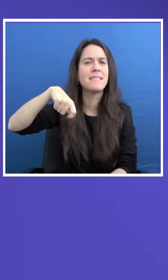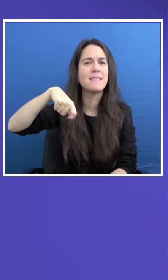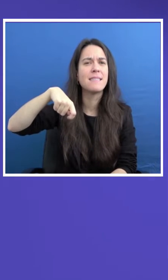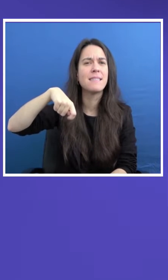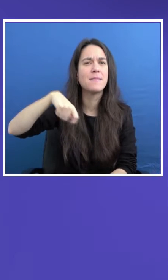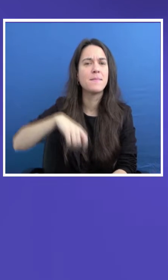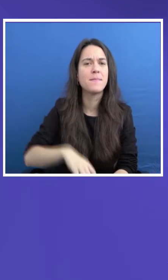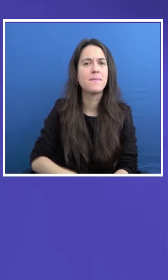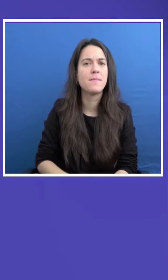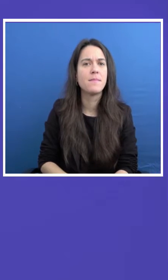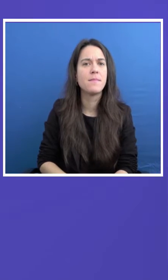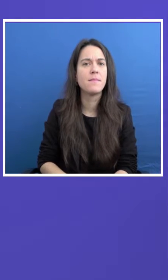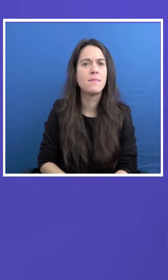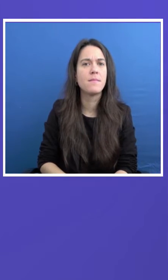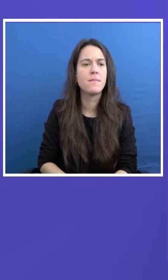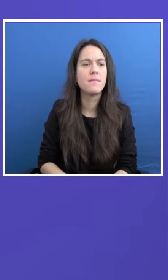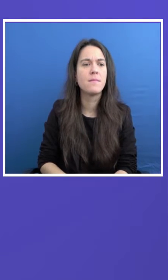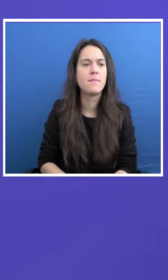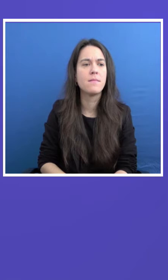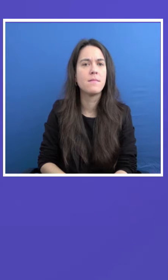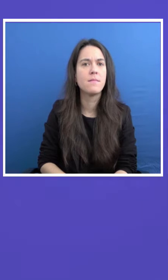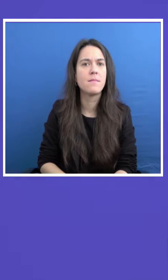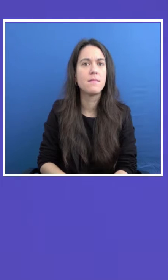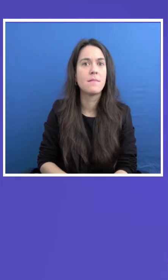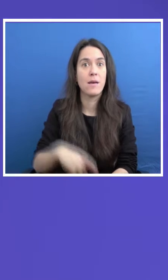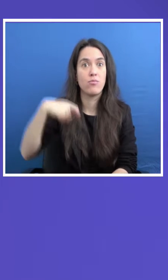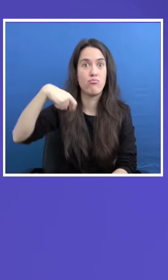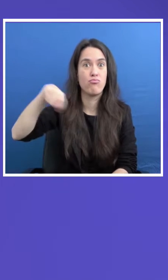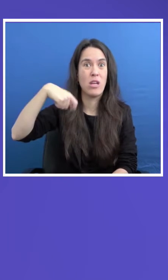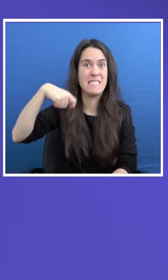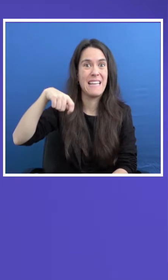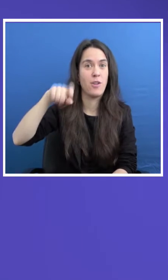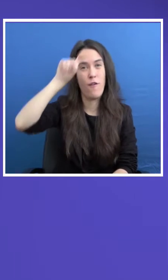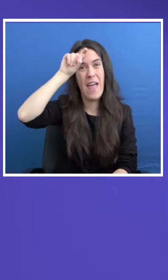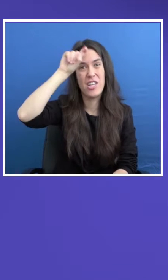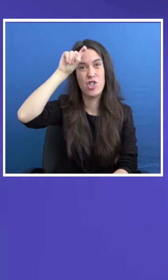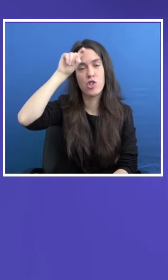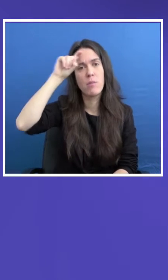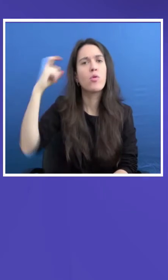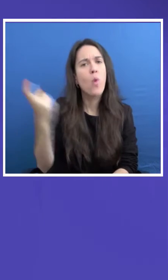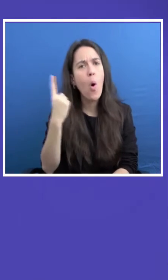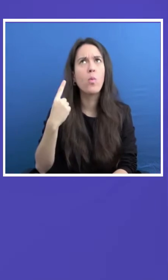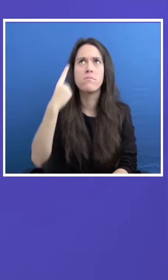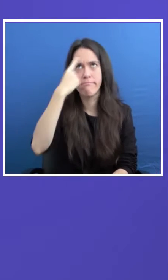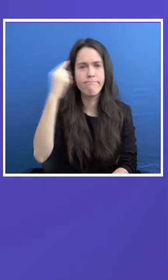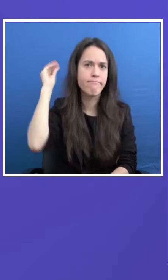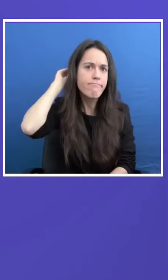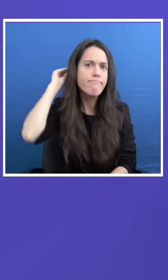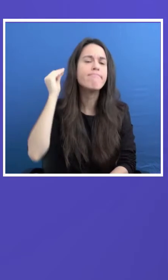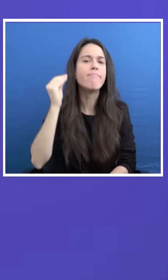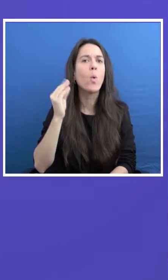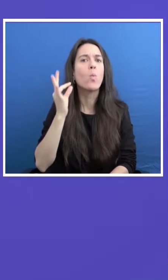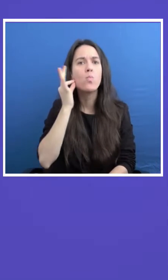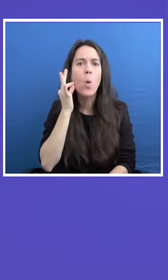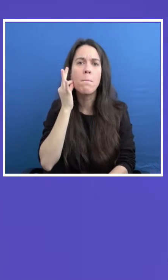Sisi always focuses on the great role of women, and that behind every